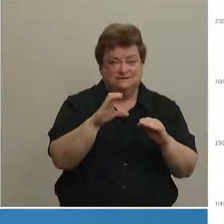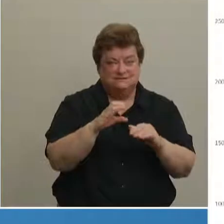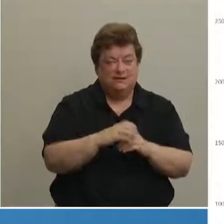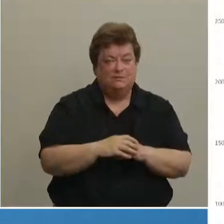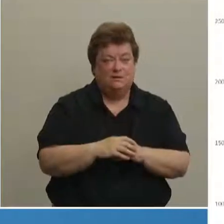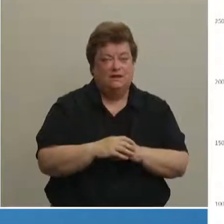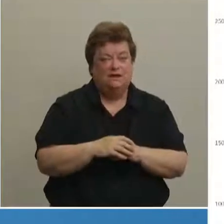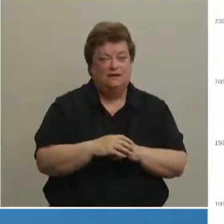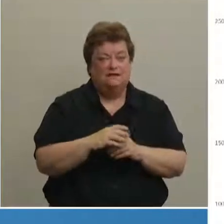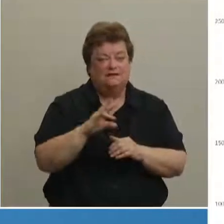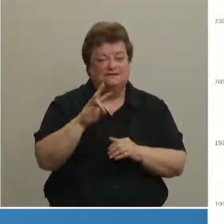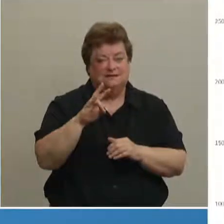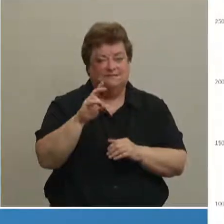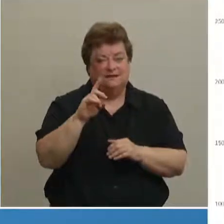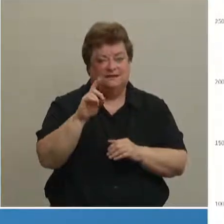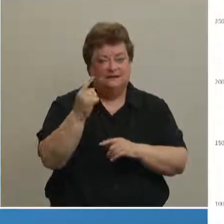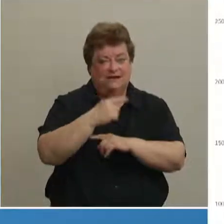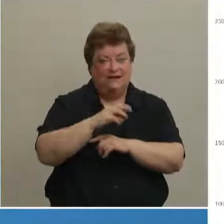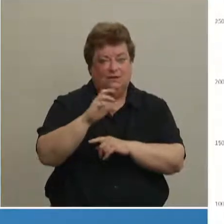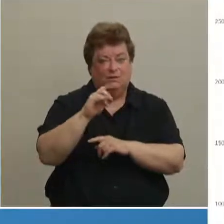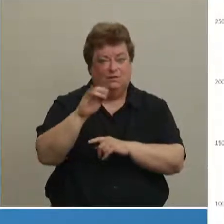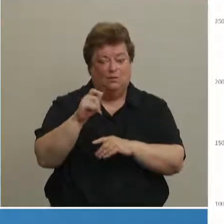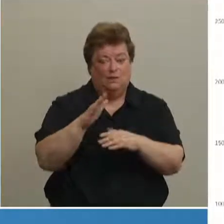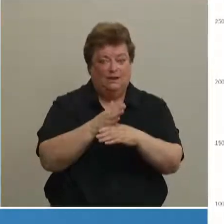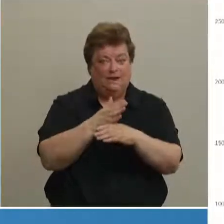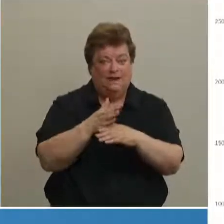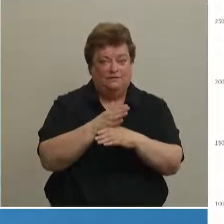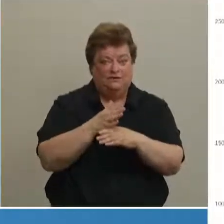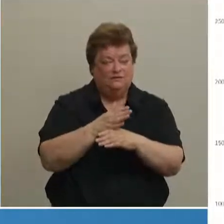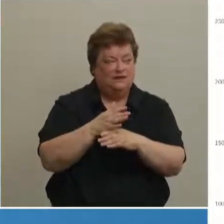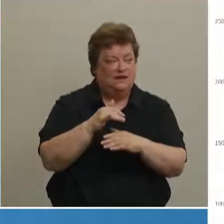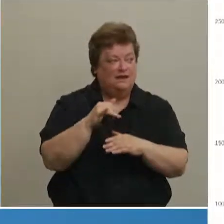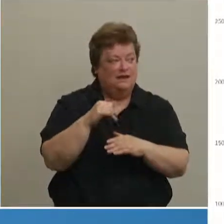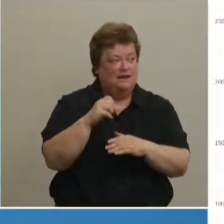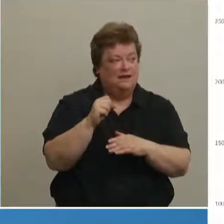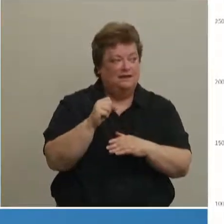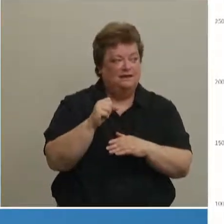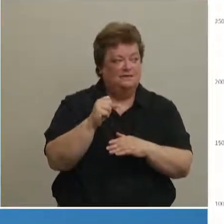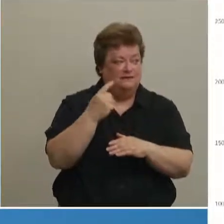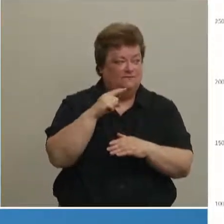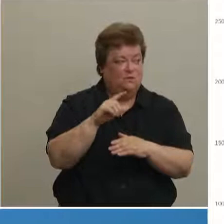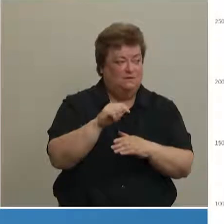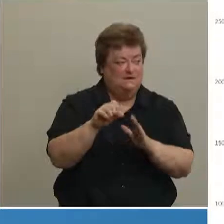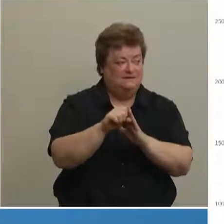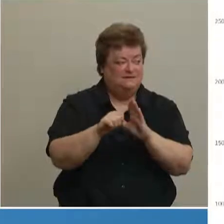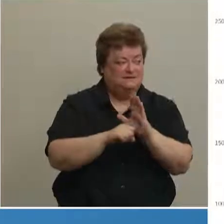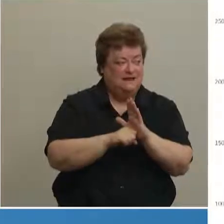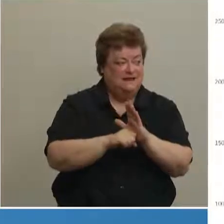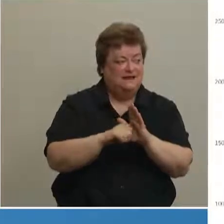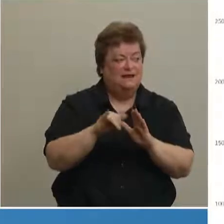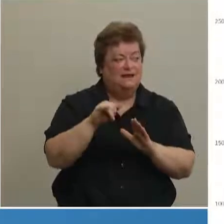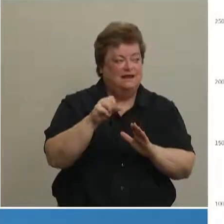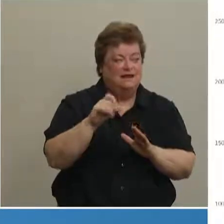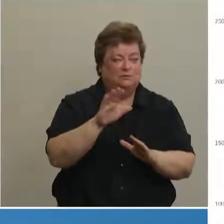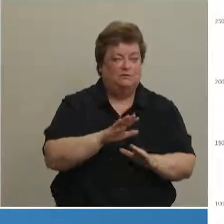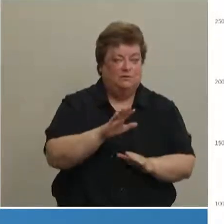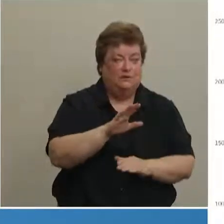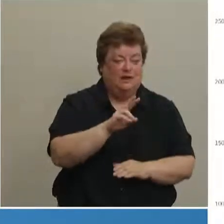rolling average of cases in Lancaster County is 52 cases per day. And for the state, it was